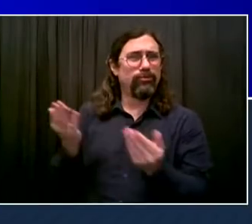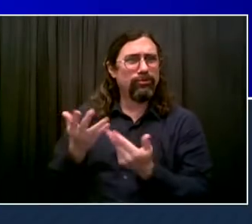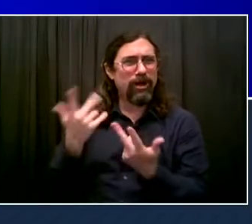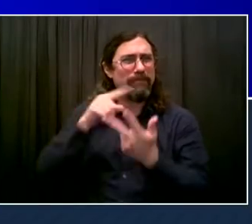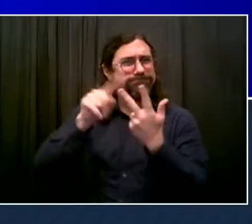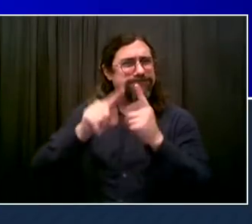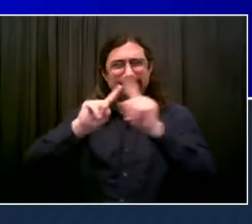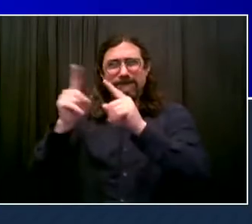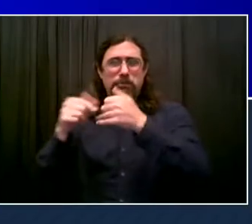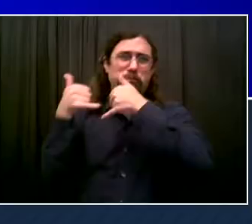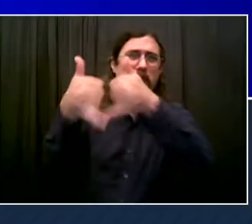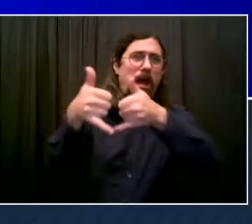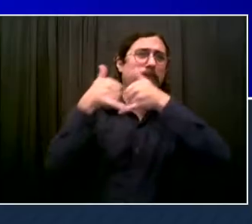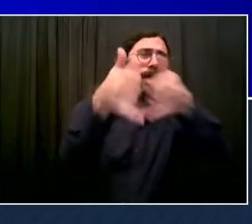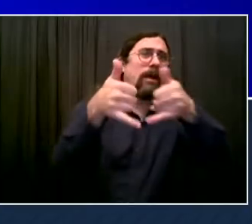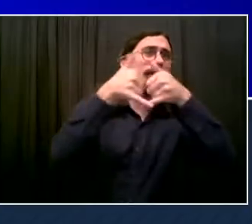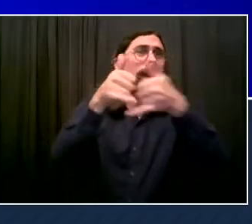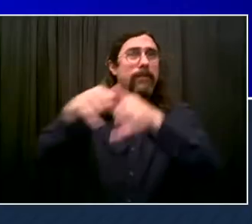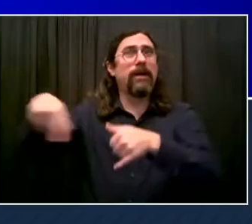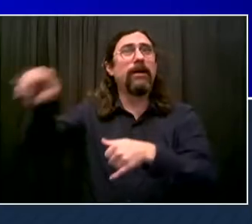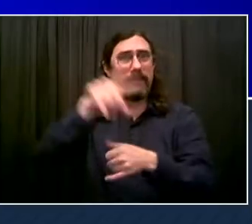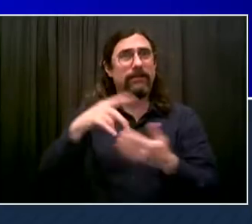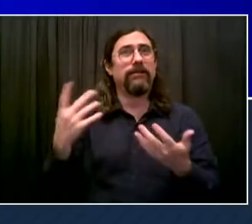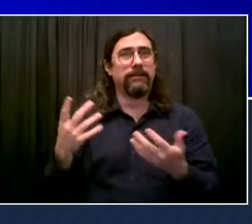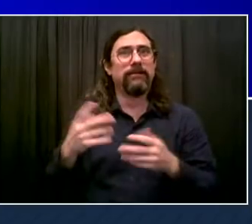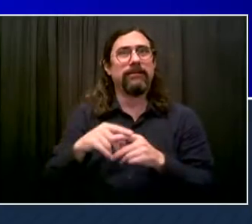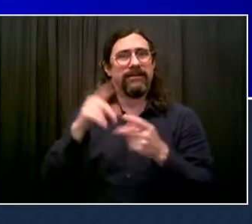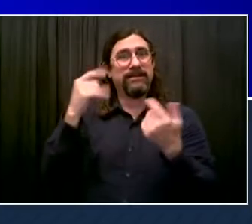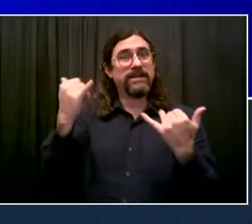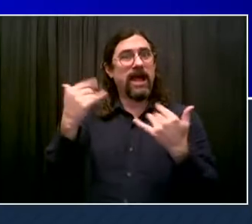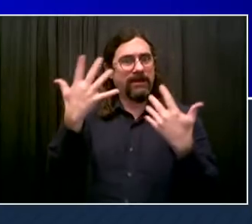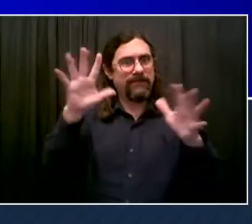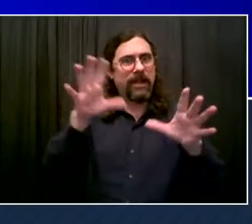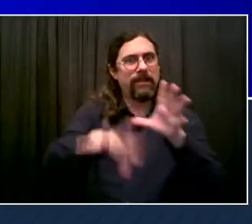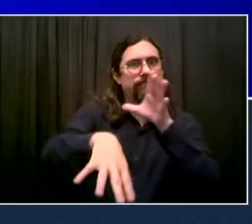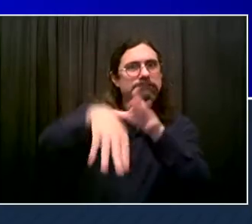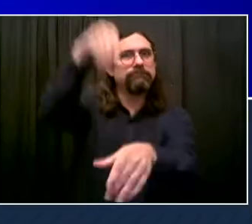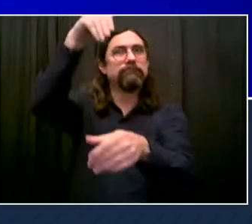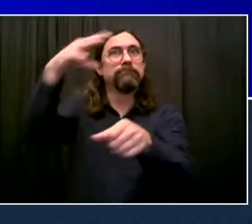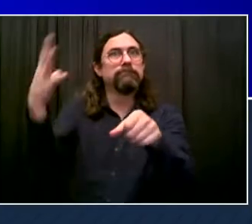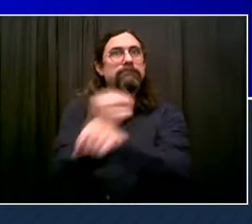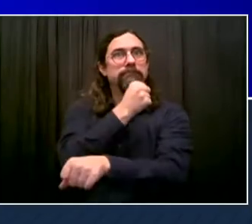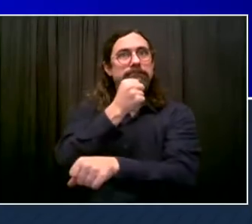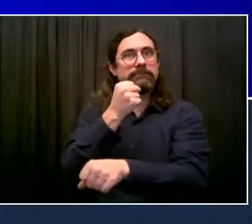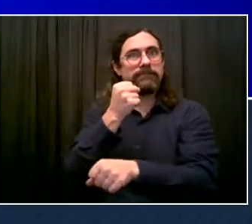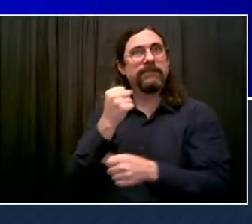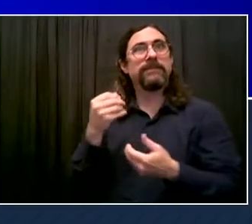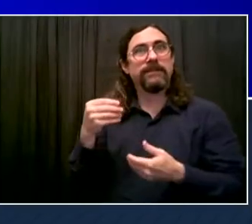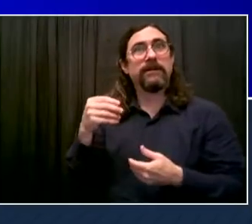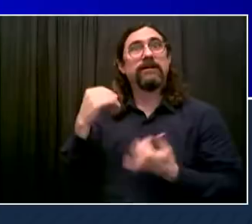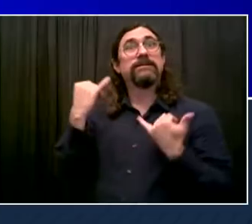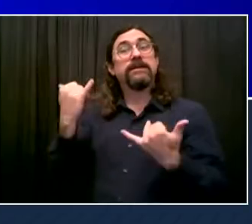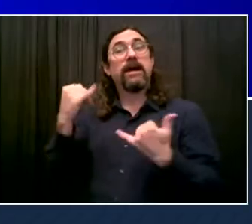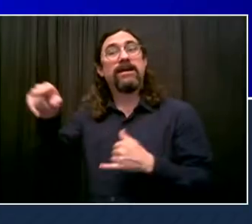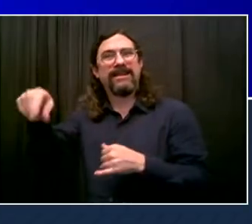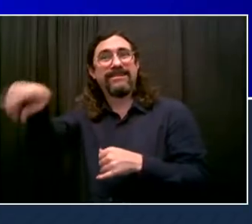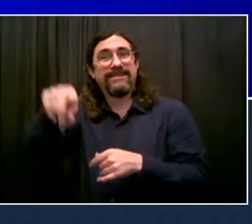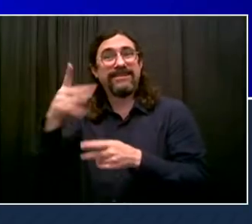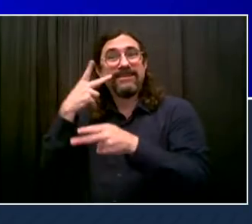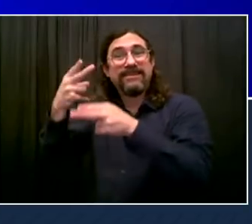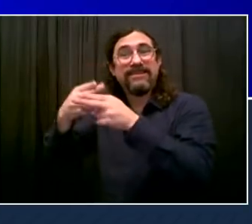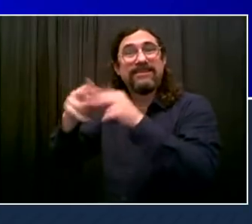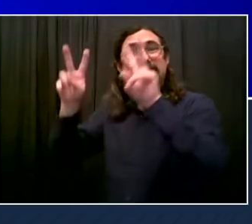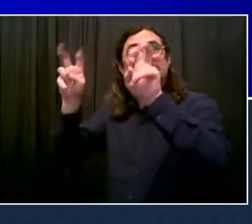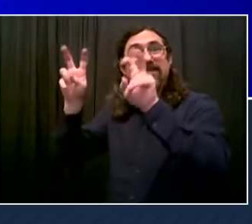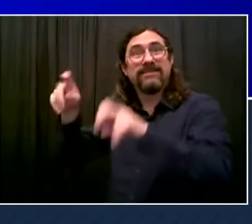vaccinated to them. And some of their testimonials are here. I'm just going to read a few. Philip in Manhattan says, getting vaccinated means I took a step toward helping New York